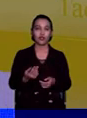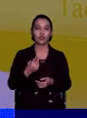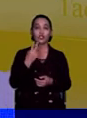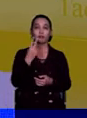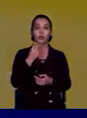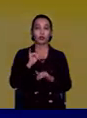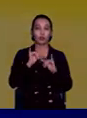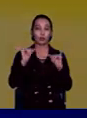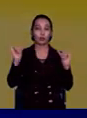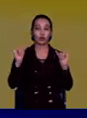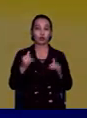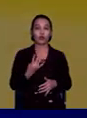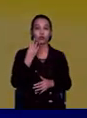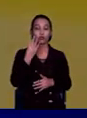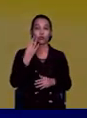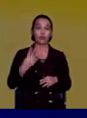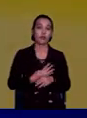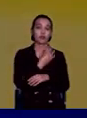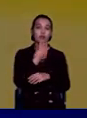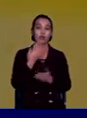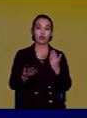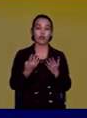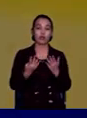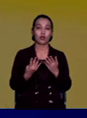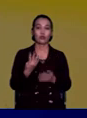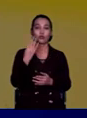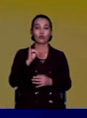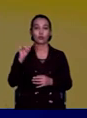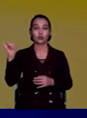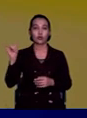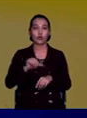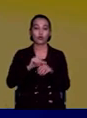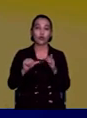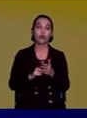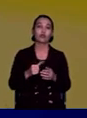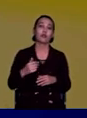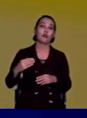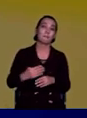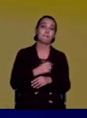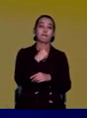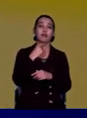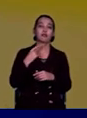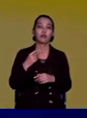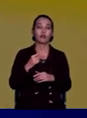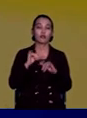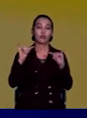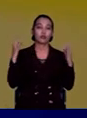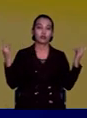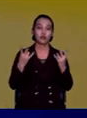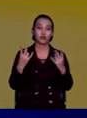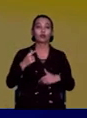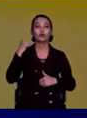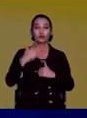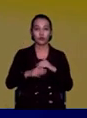martaga oshirsak, 4 marta. Agar 4 martaga oshirsak, 16 martaga ortib boradi.